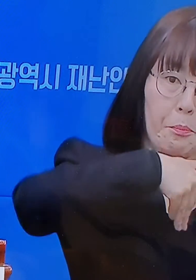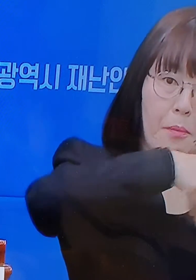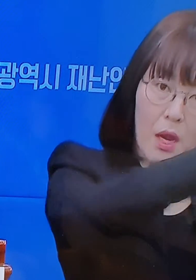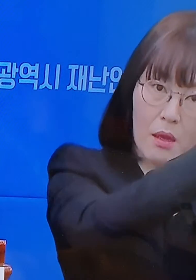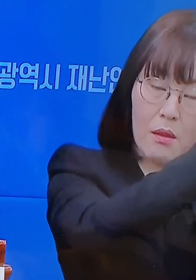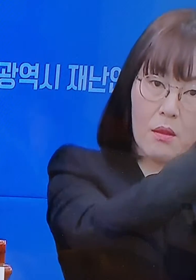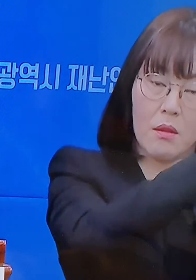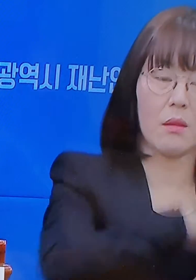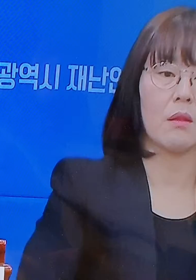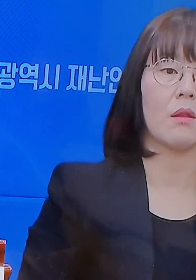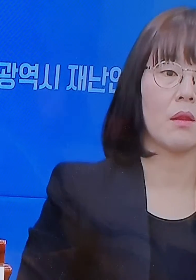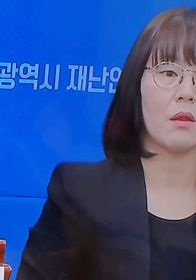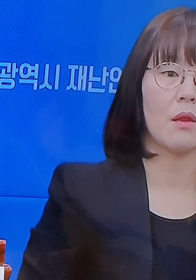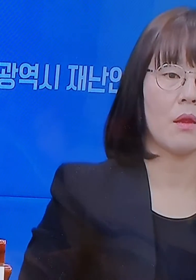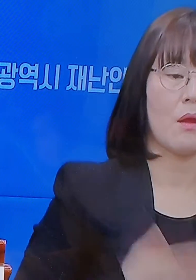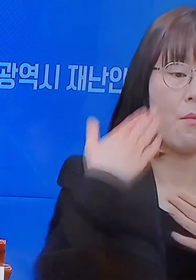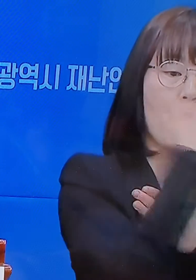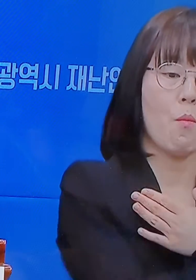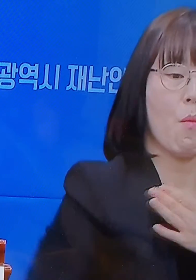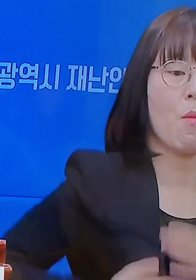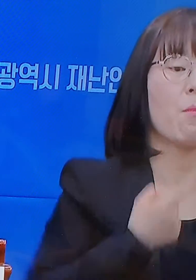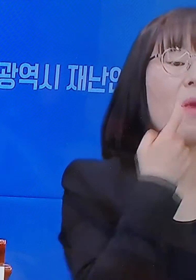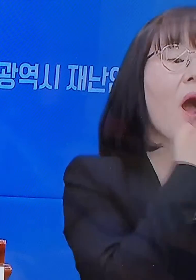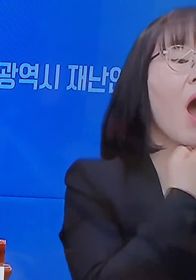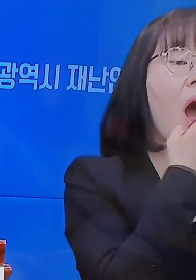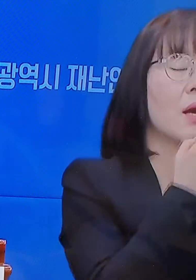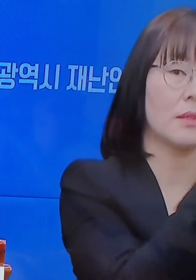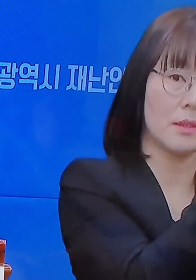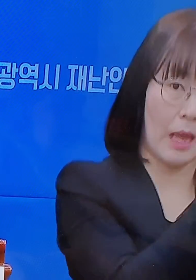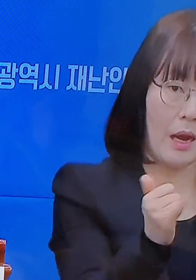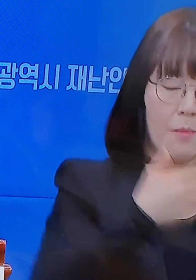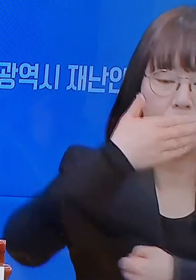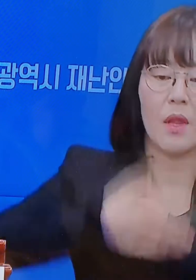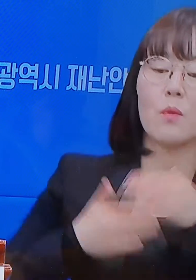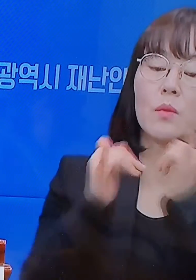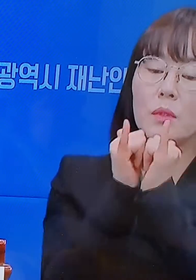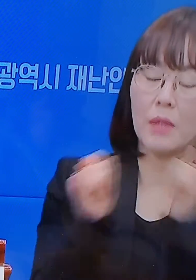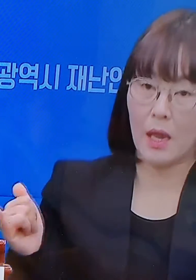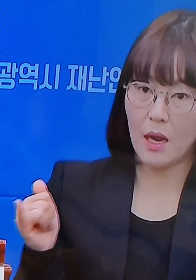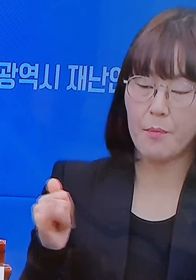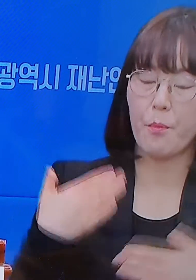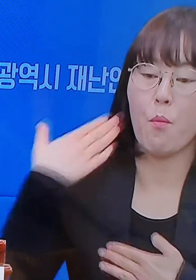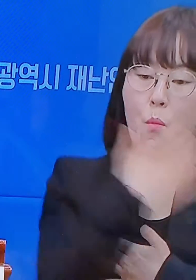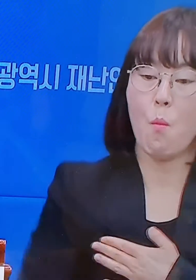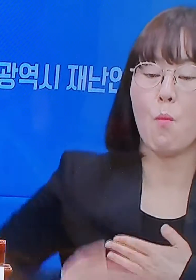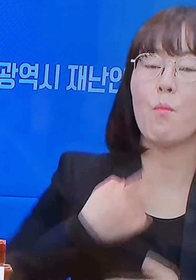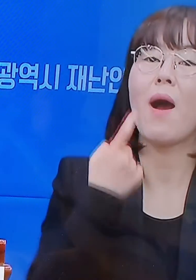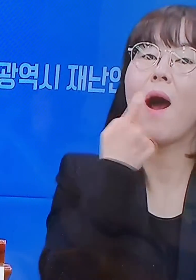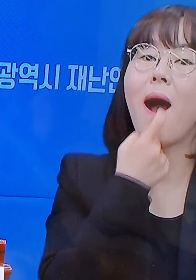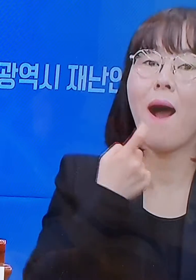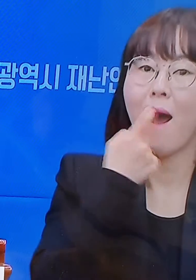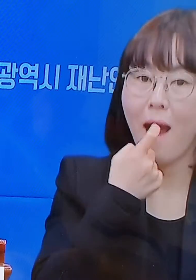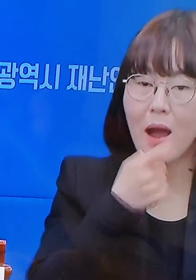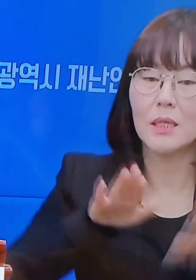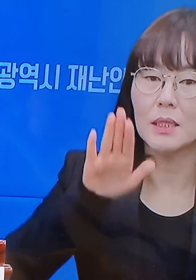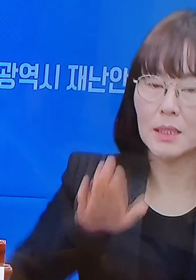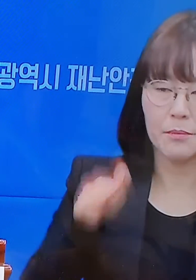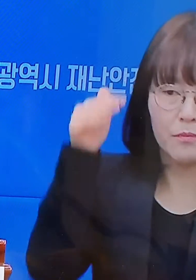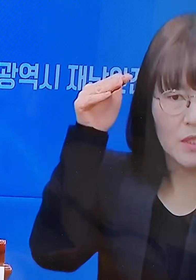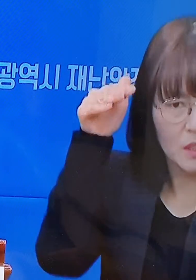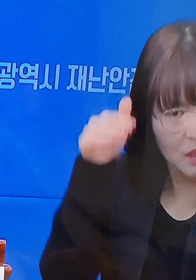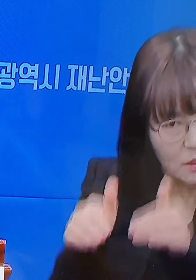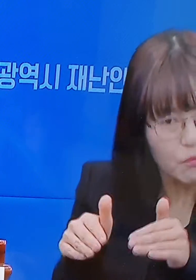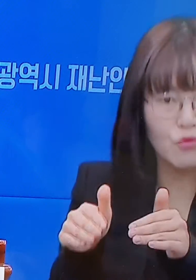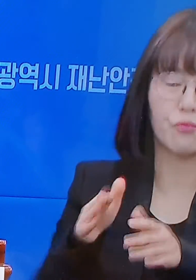exposure time is too long. The bottom line is that after prolonged exposure